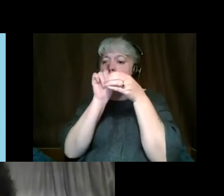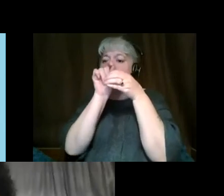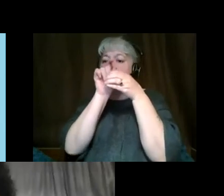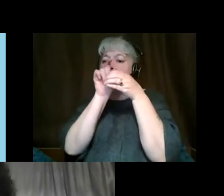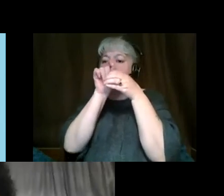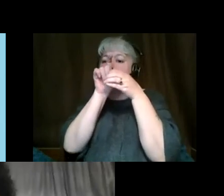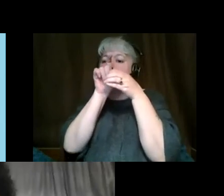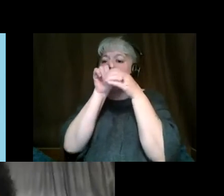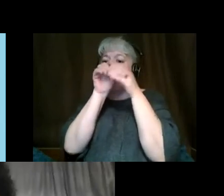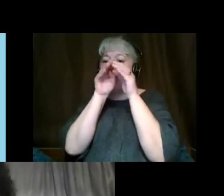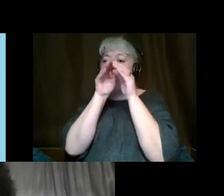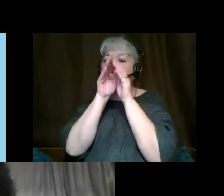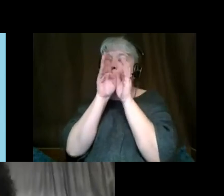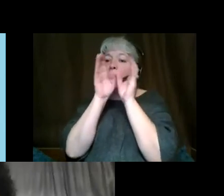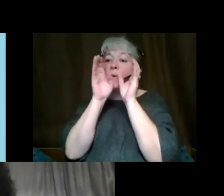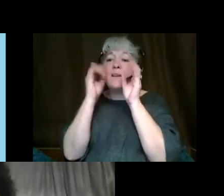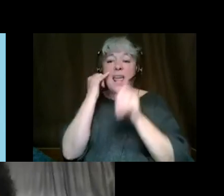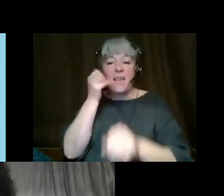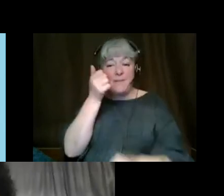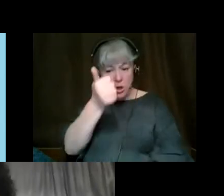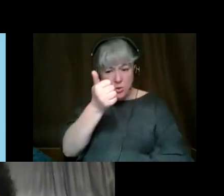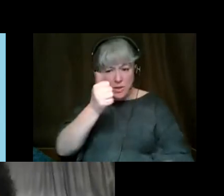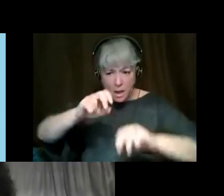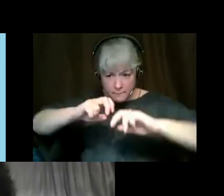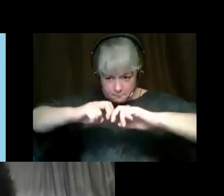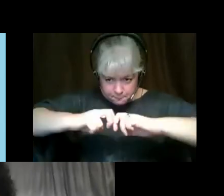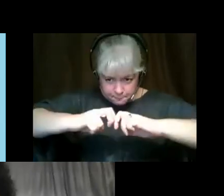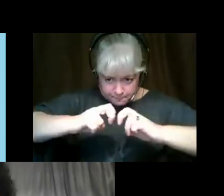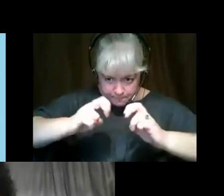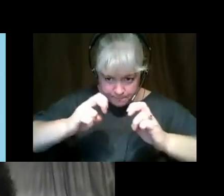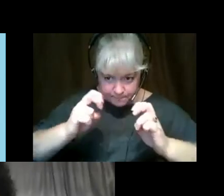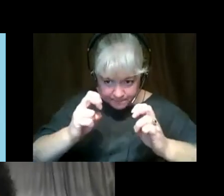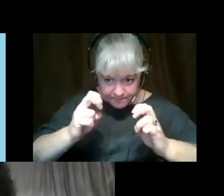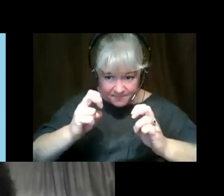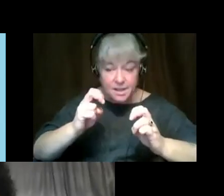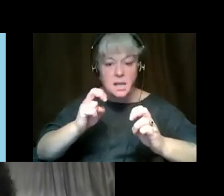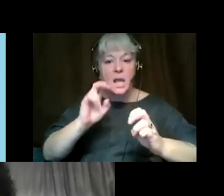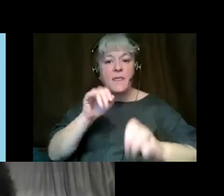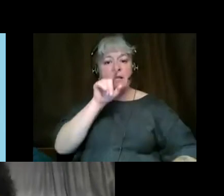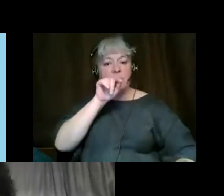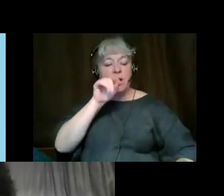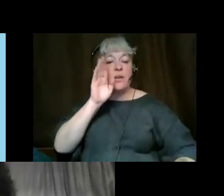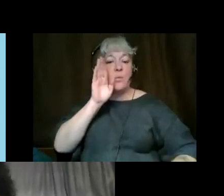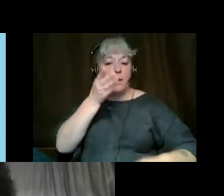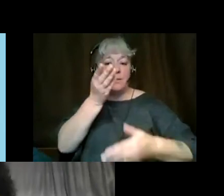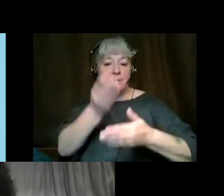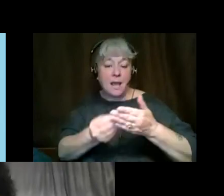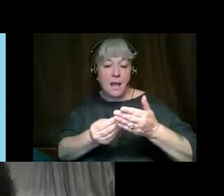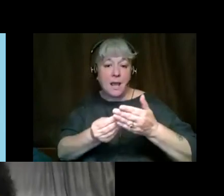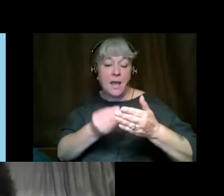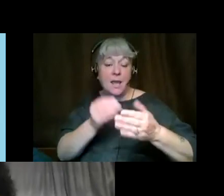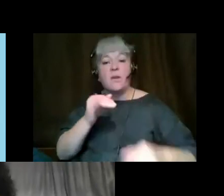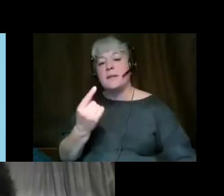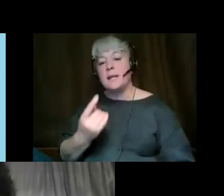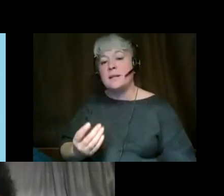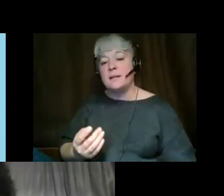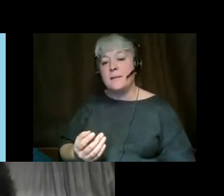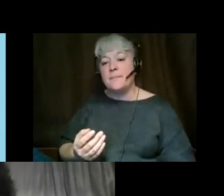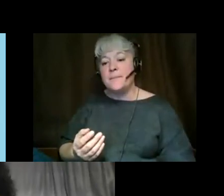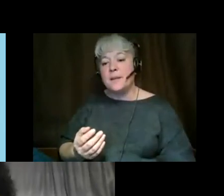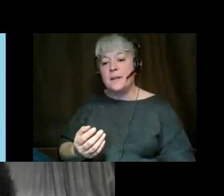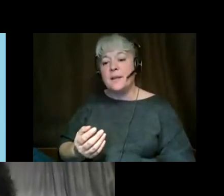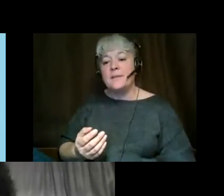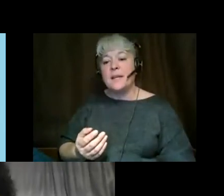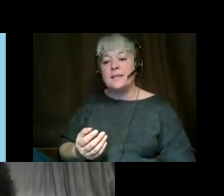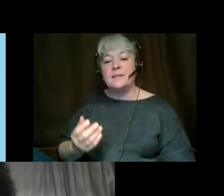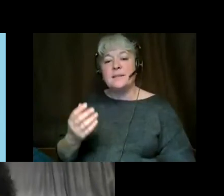that chick will die. So it's a balance. It's a balance.